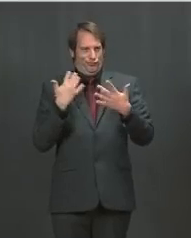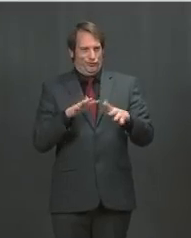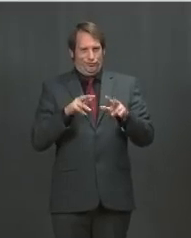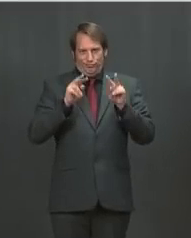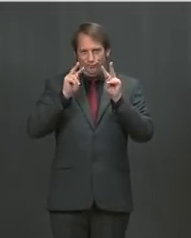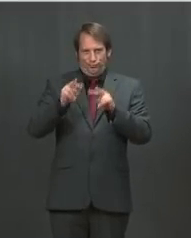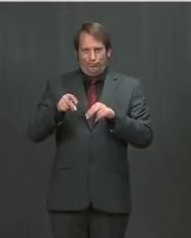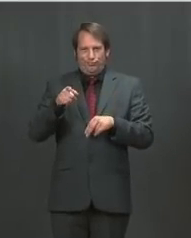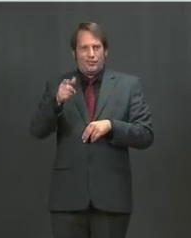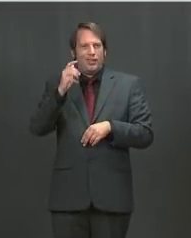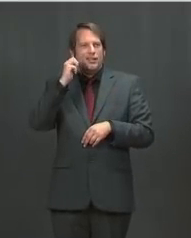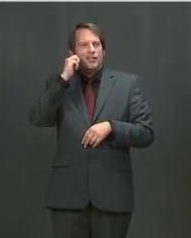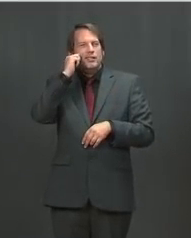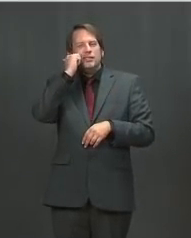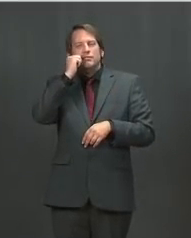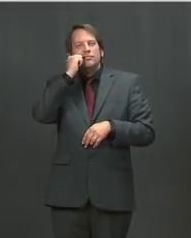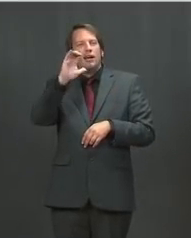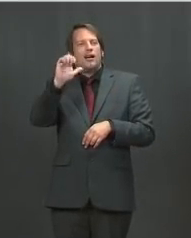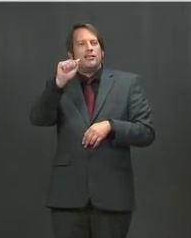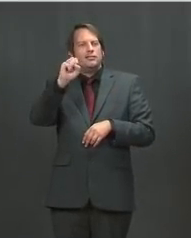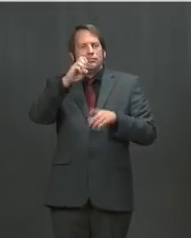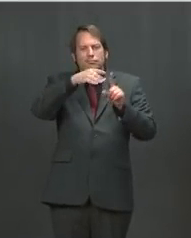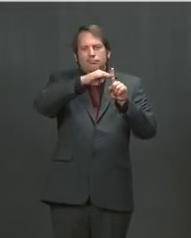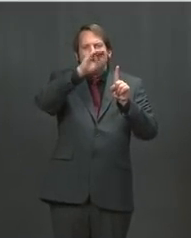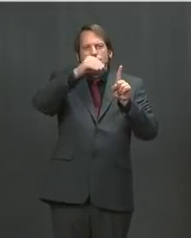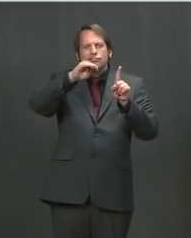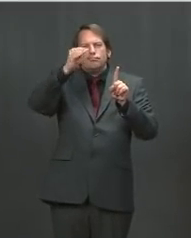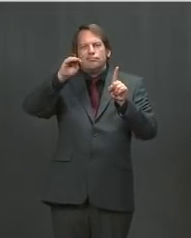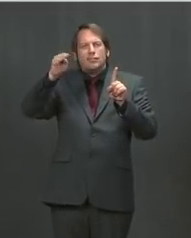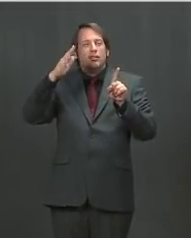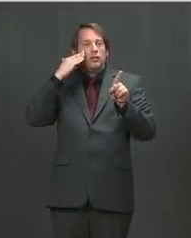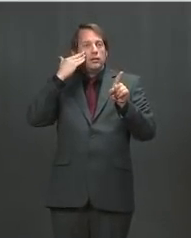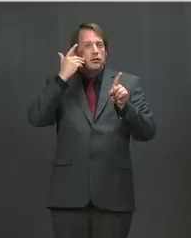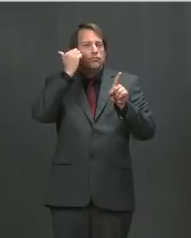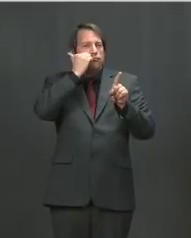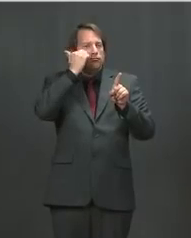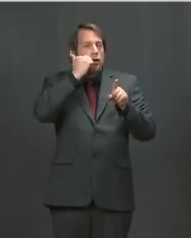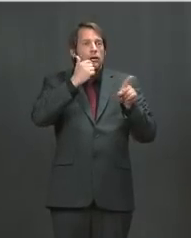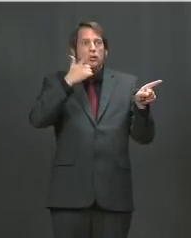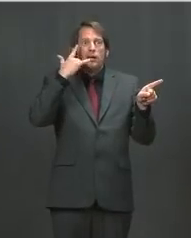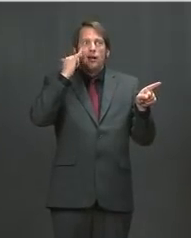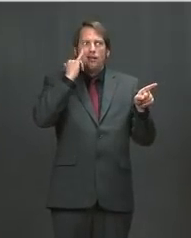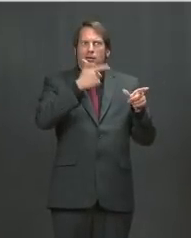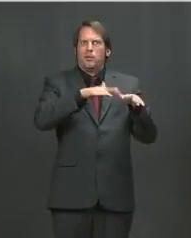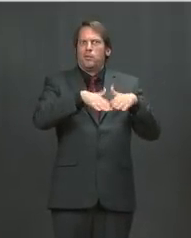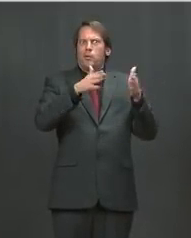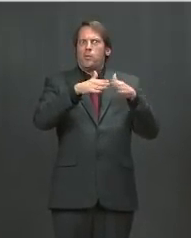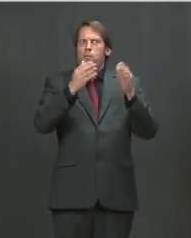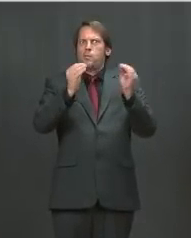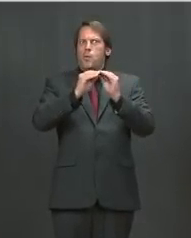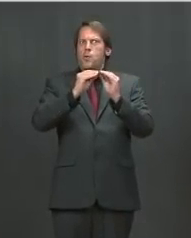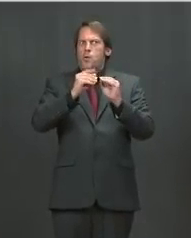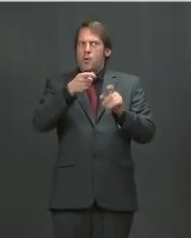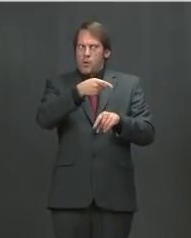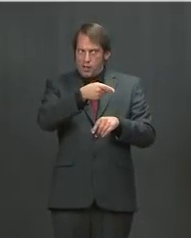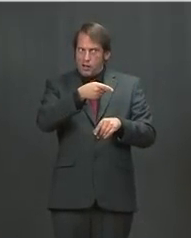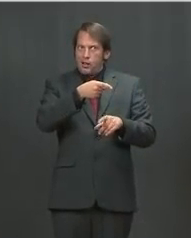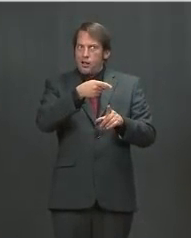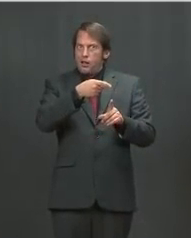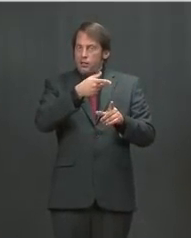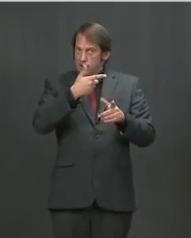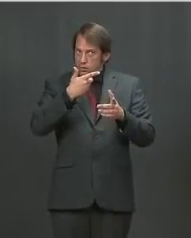with California looking to open up more regularly by June, I wondered if we have a new number